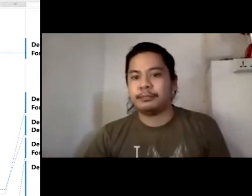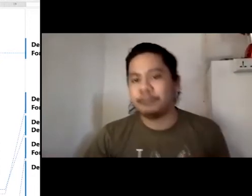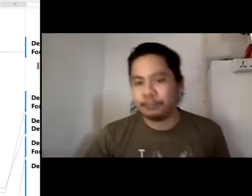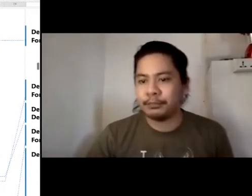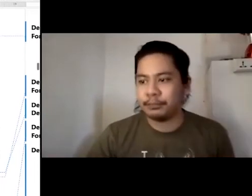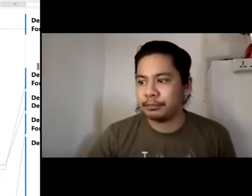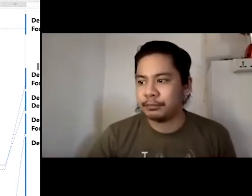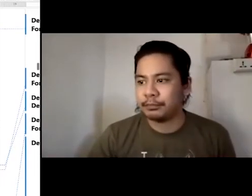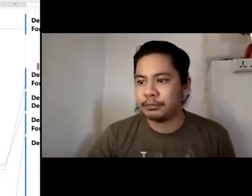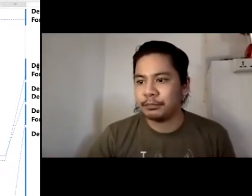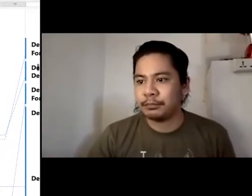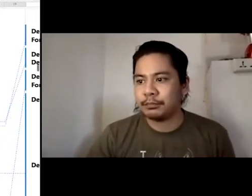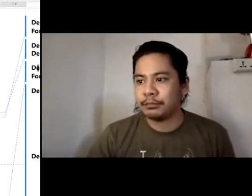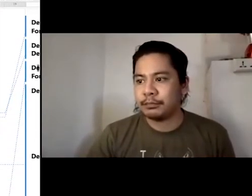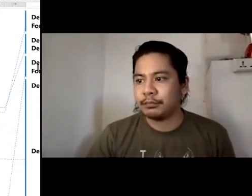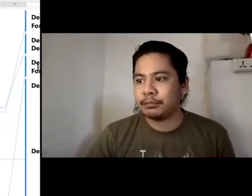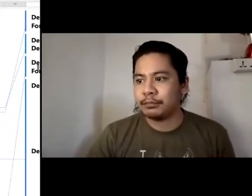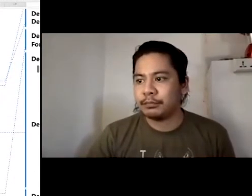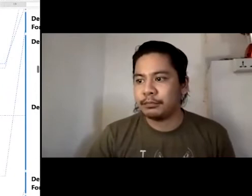Okay. Good.